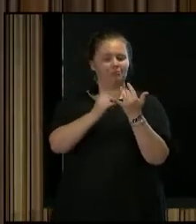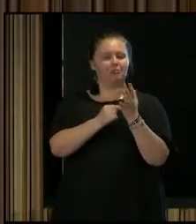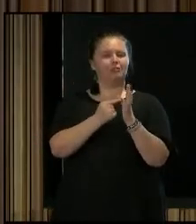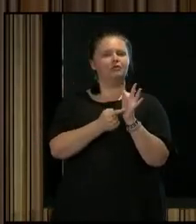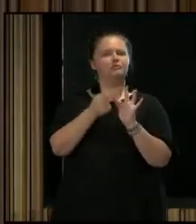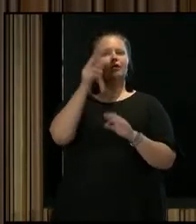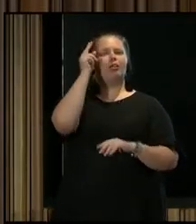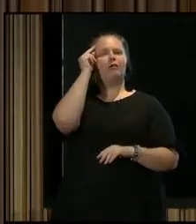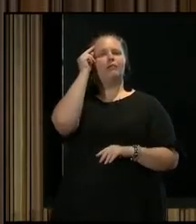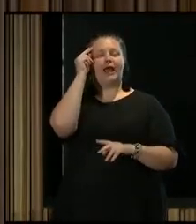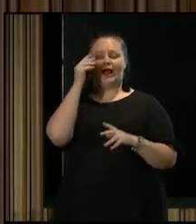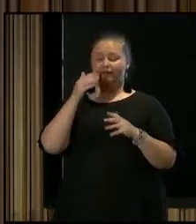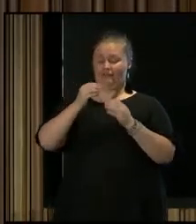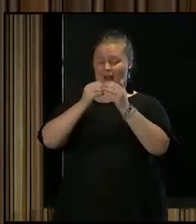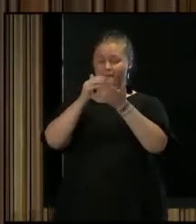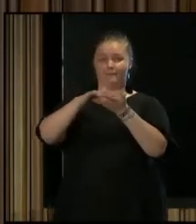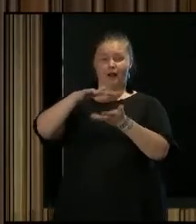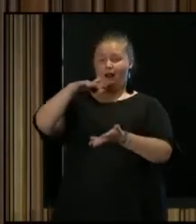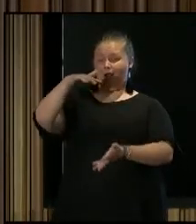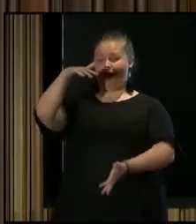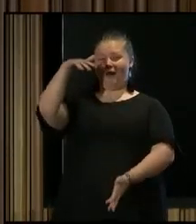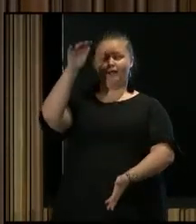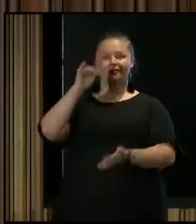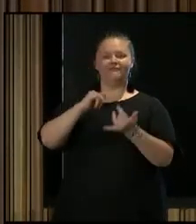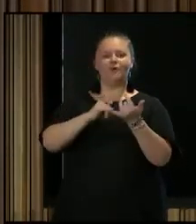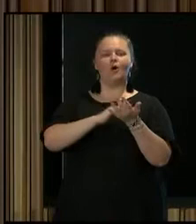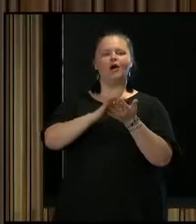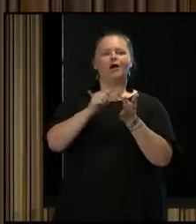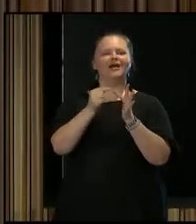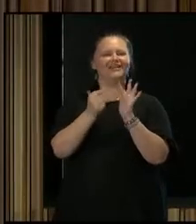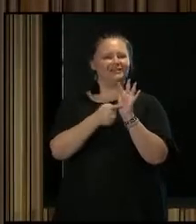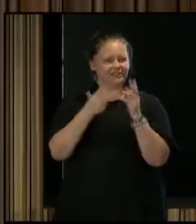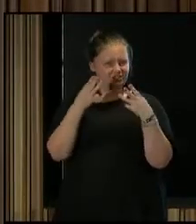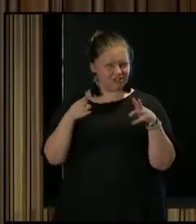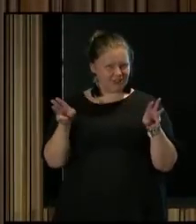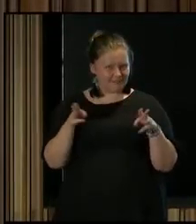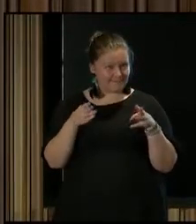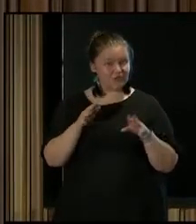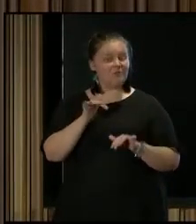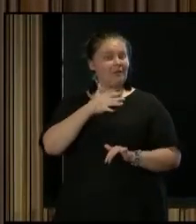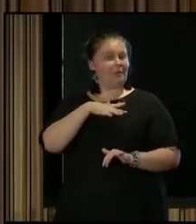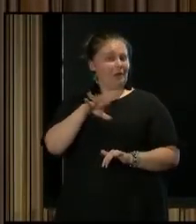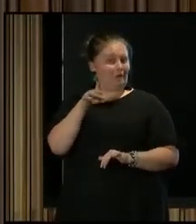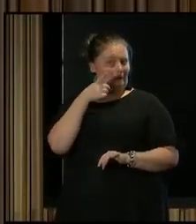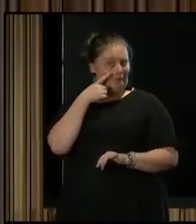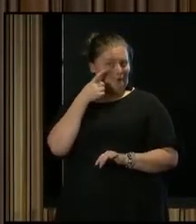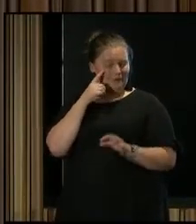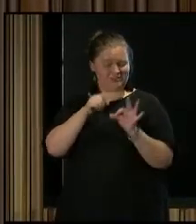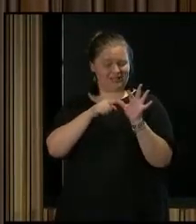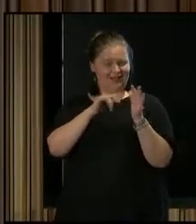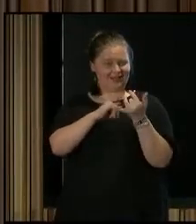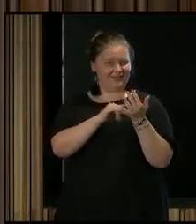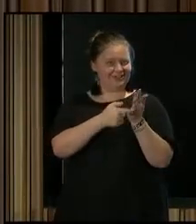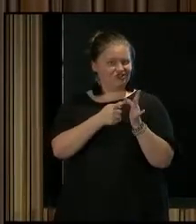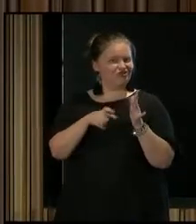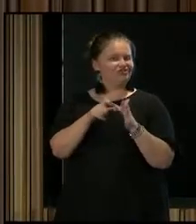the largest sheet music collections in the country. So you may want to check it out, Astrid. And I'm not just referring to the works